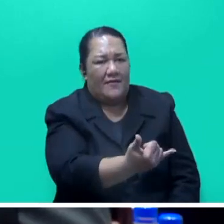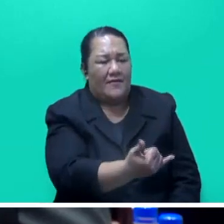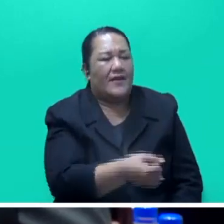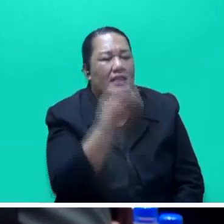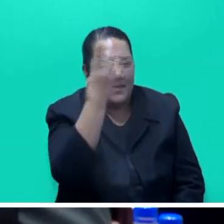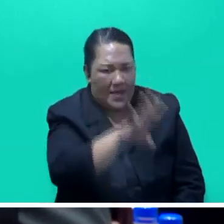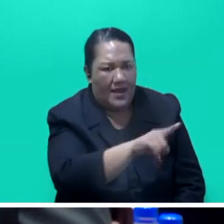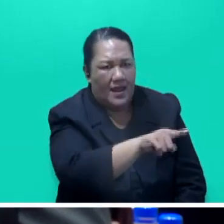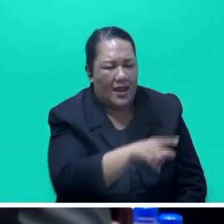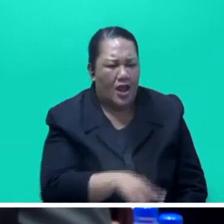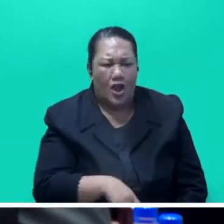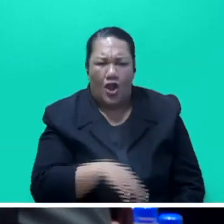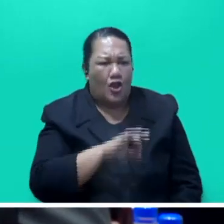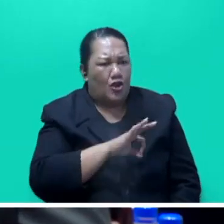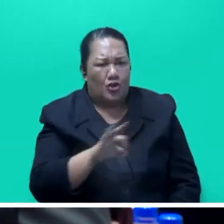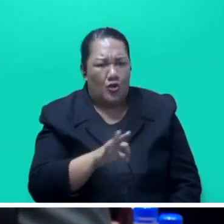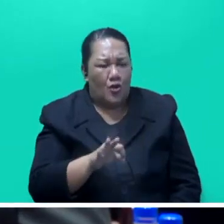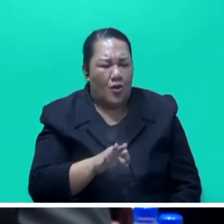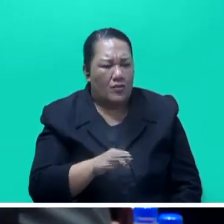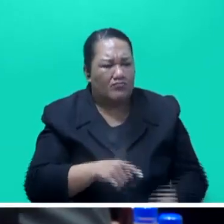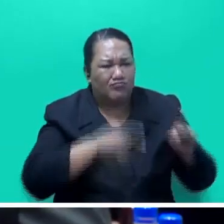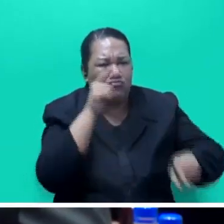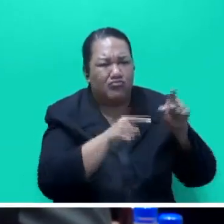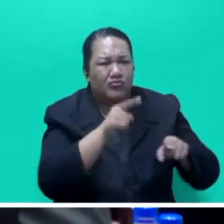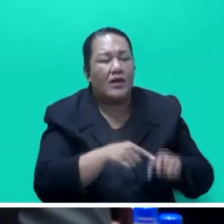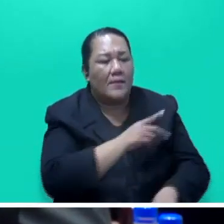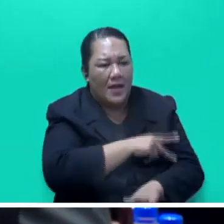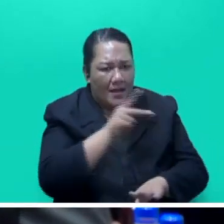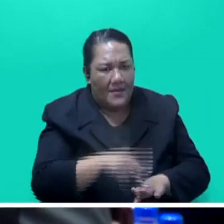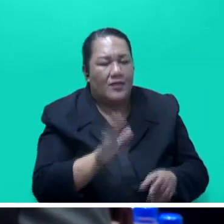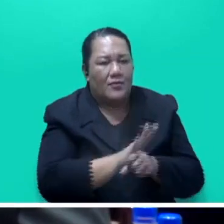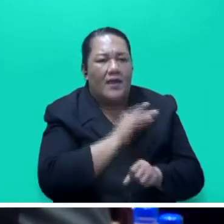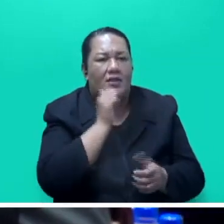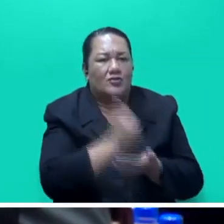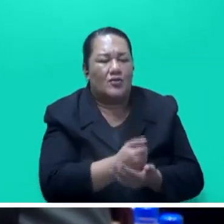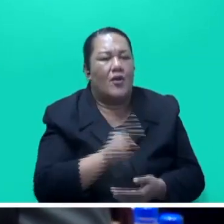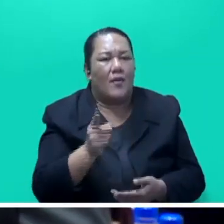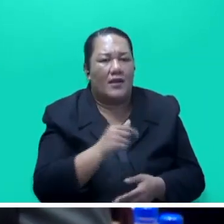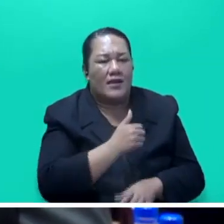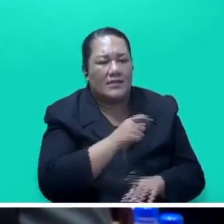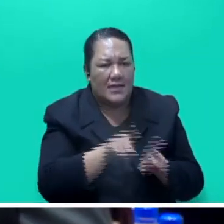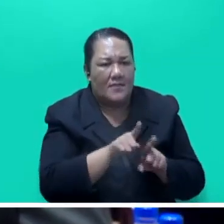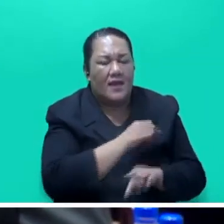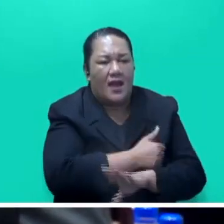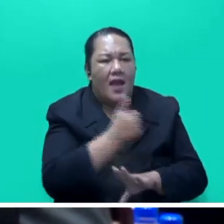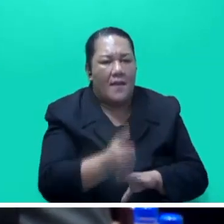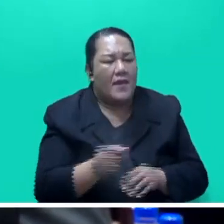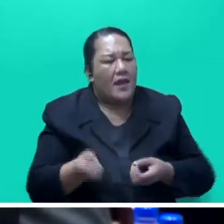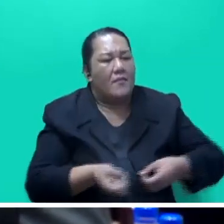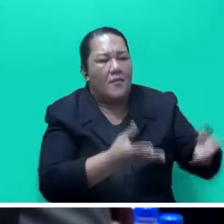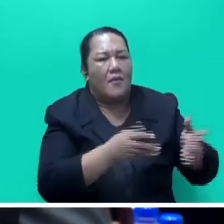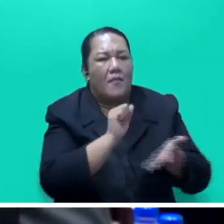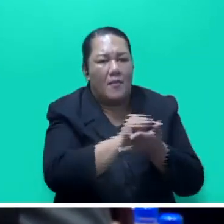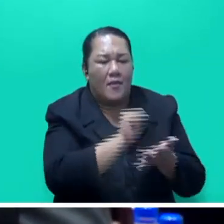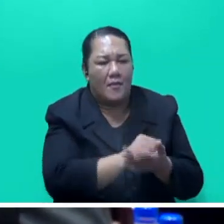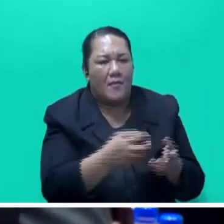independent institution. The government's job is to make sure, the Parliament's job is to make sure that we provide the appropriate resources, provide the